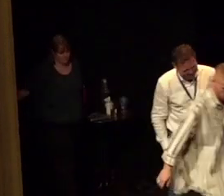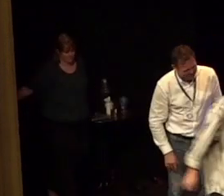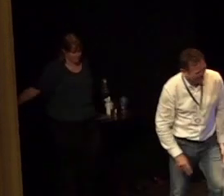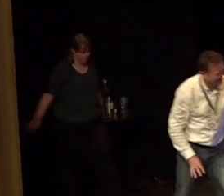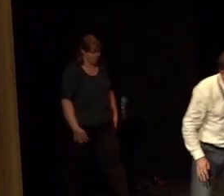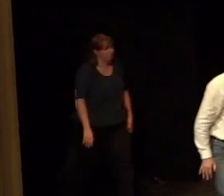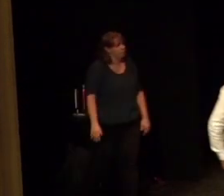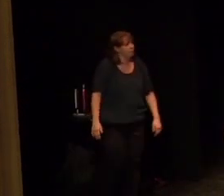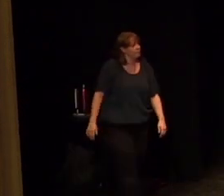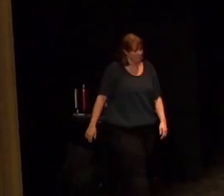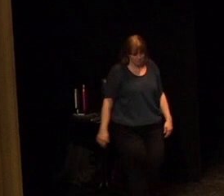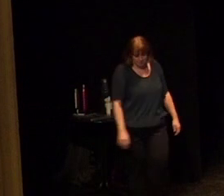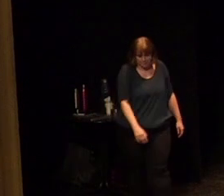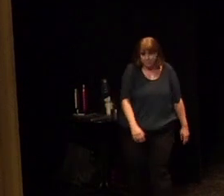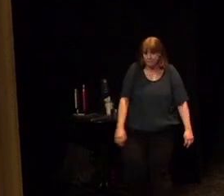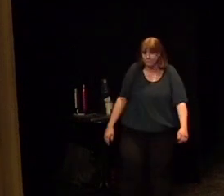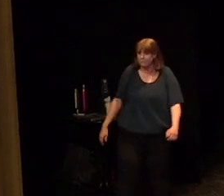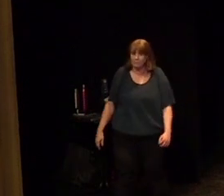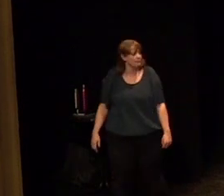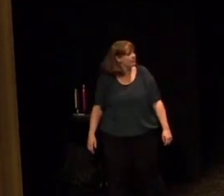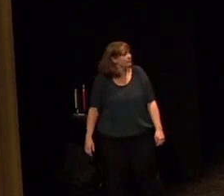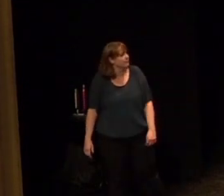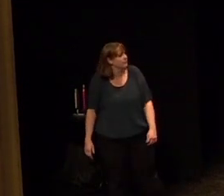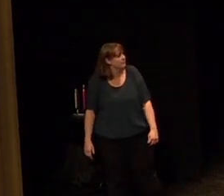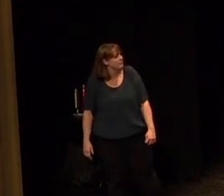I was clear on the question initially, thank you.